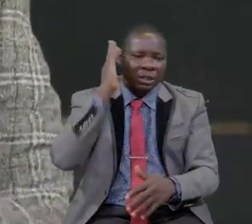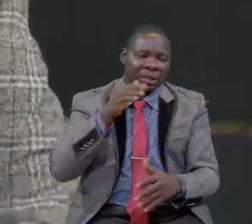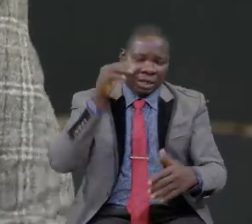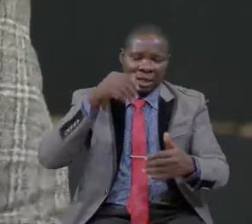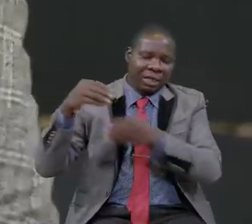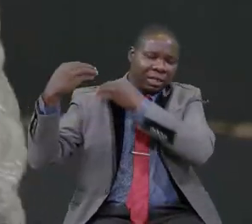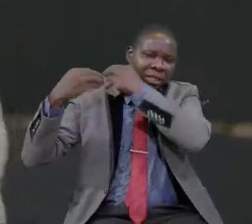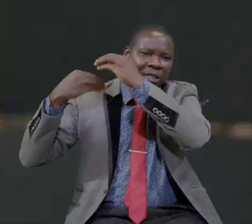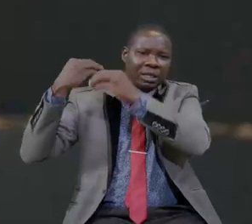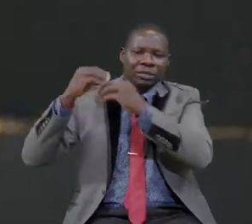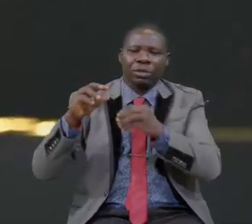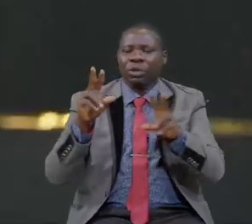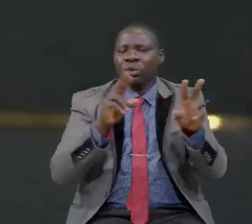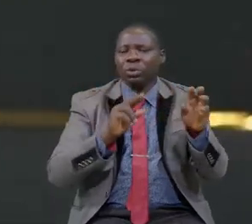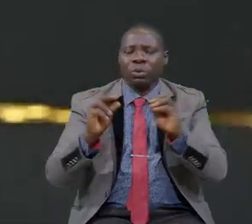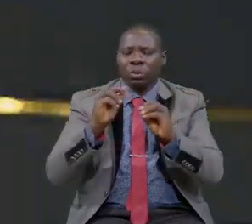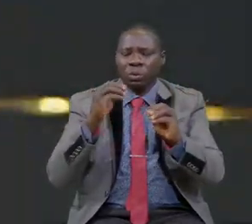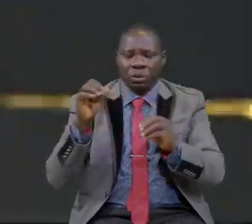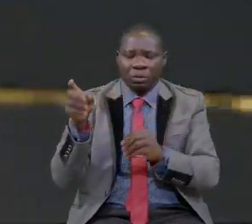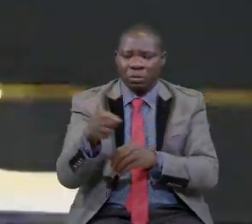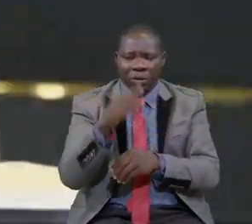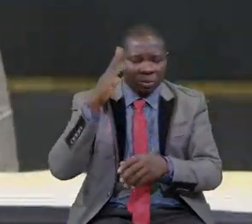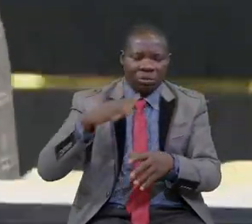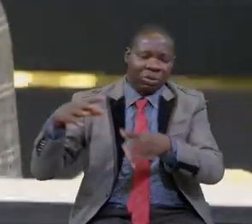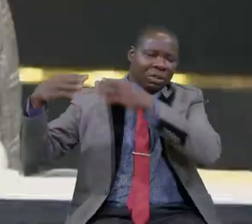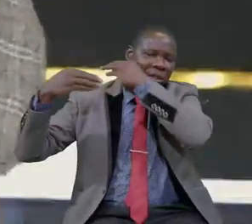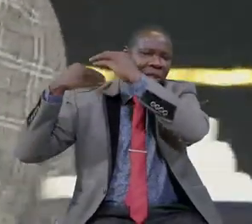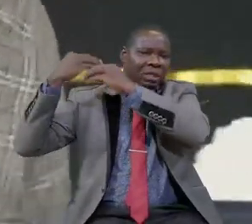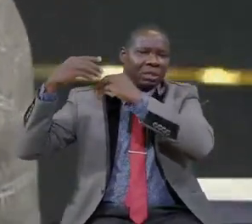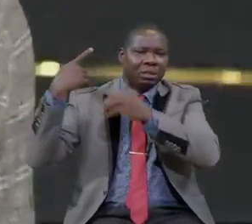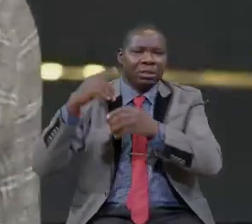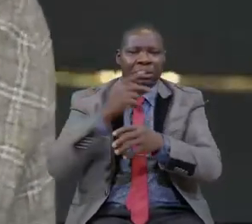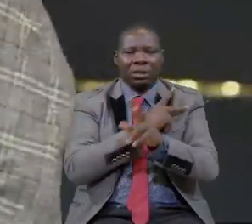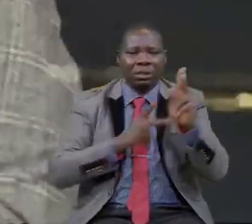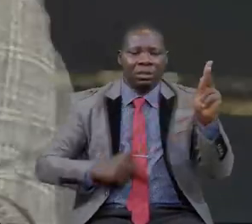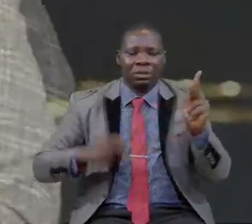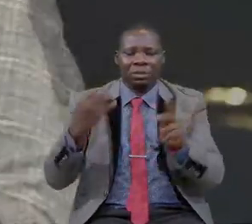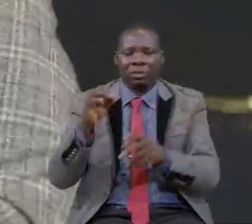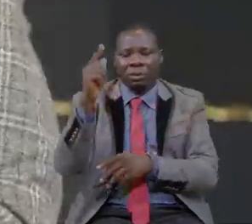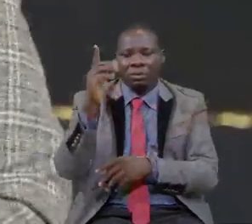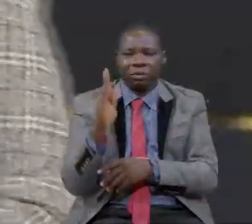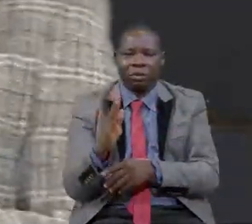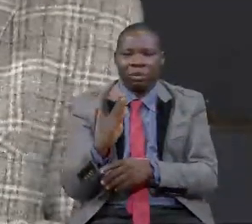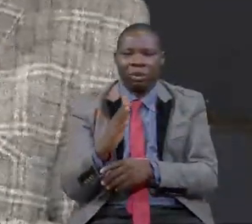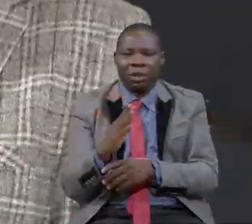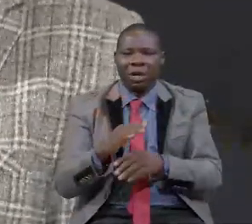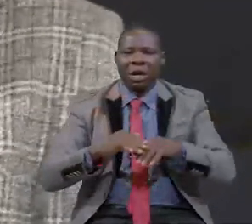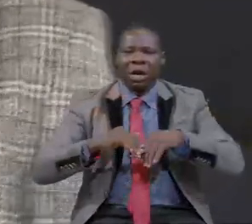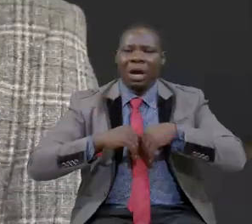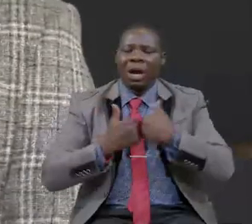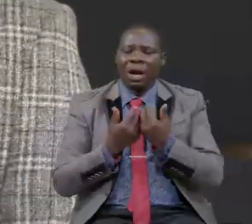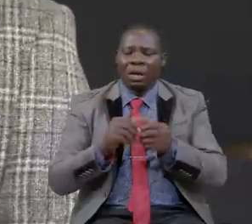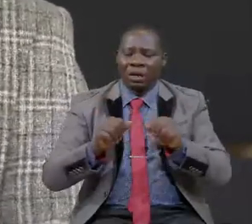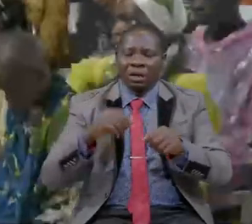of them shall inherit the kingdom of God. I will inherit the kingdom of